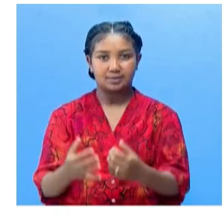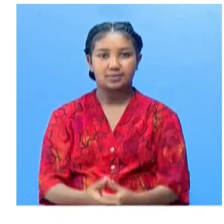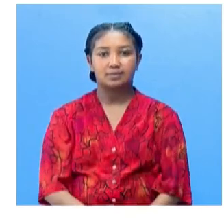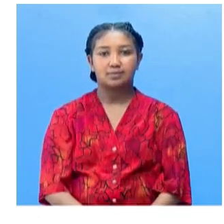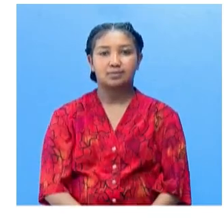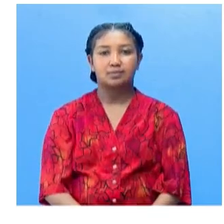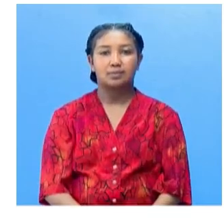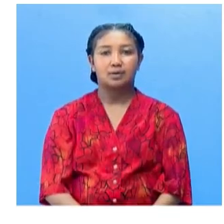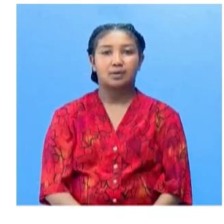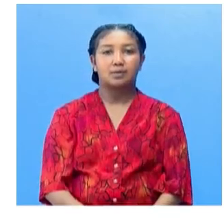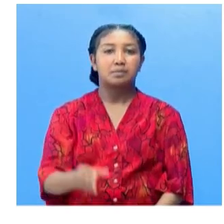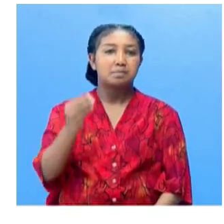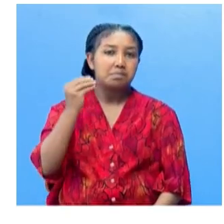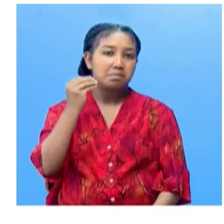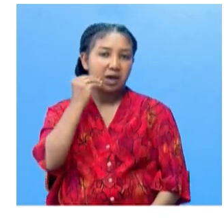pet,